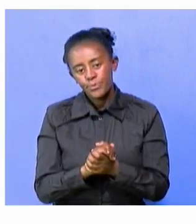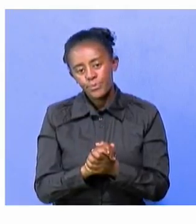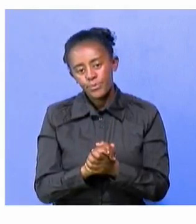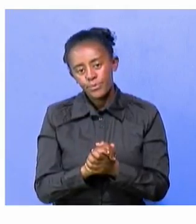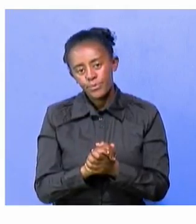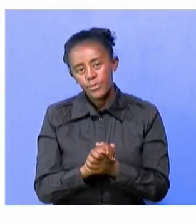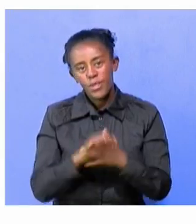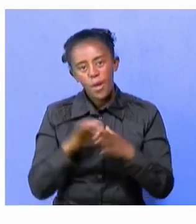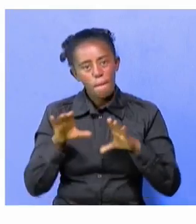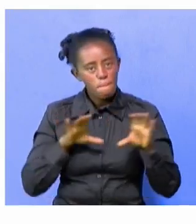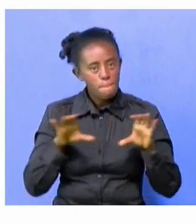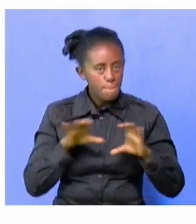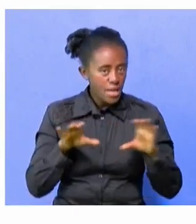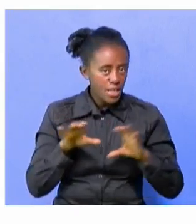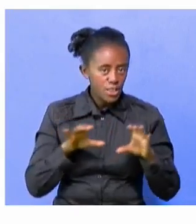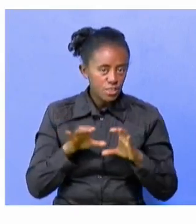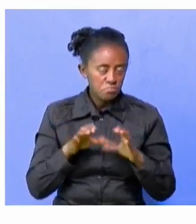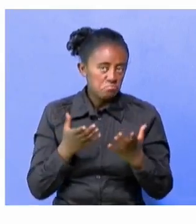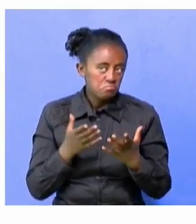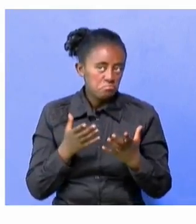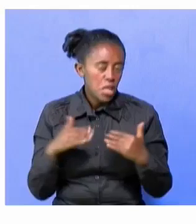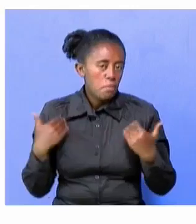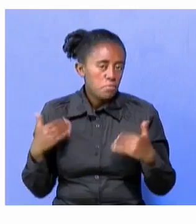makes me